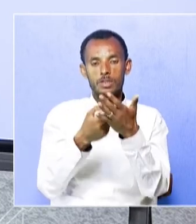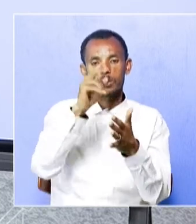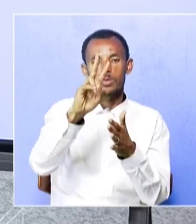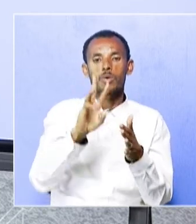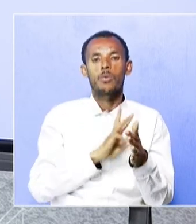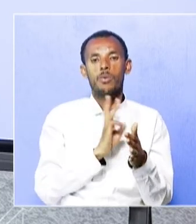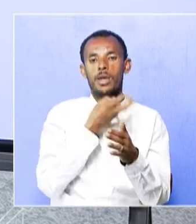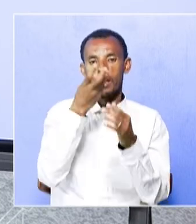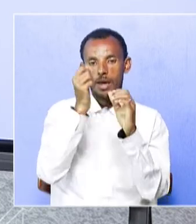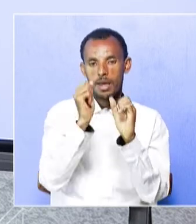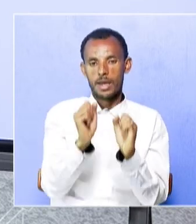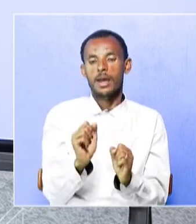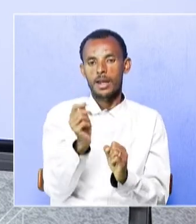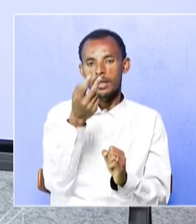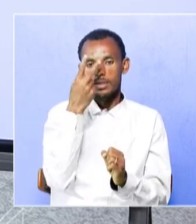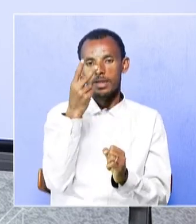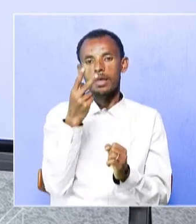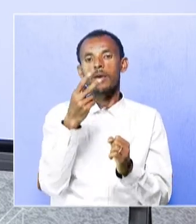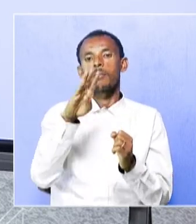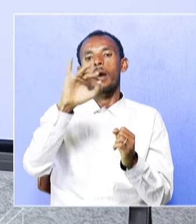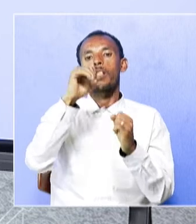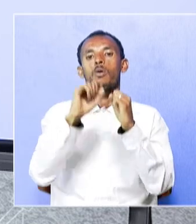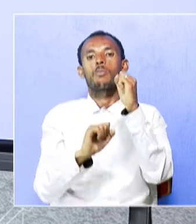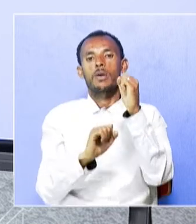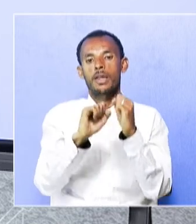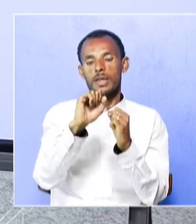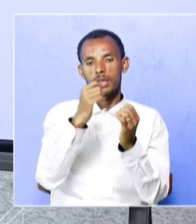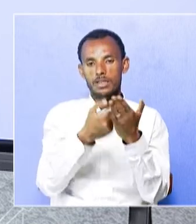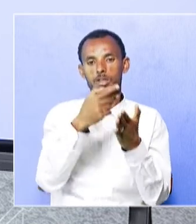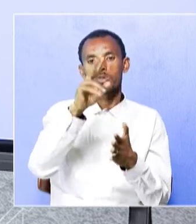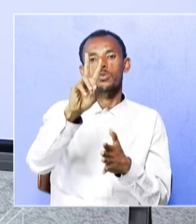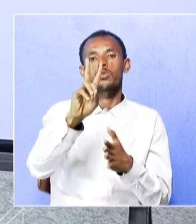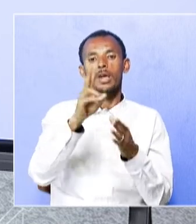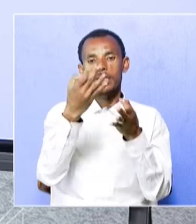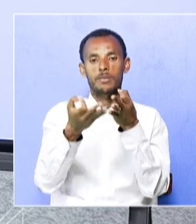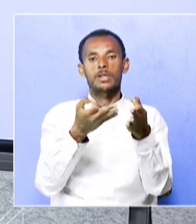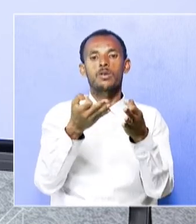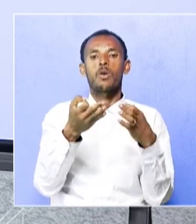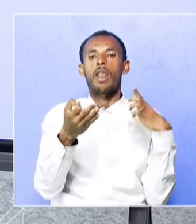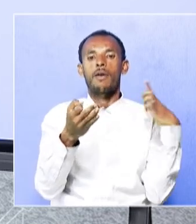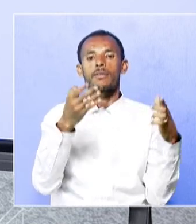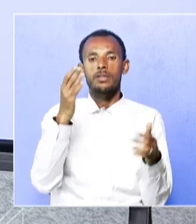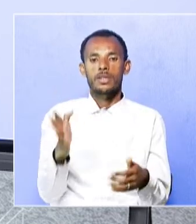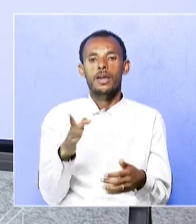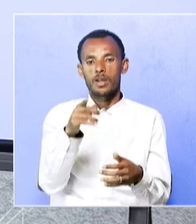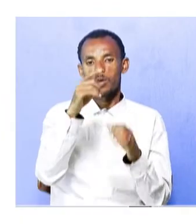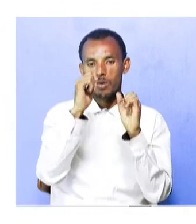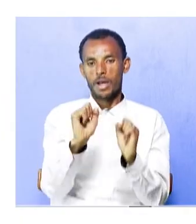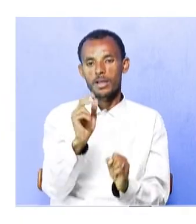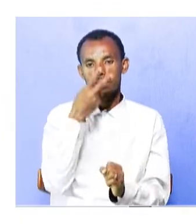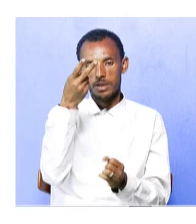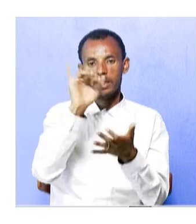we can see that by comparison, okay, by comparing these two expressions on the left side, you can see